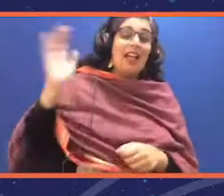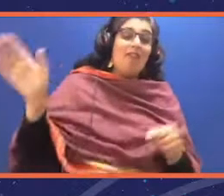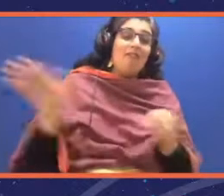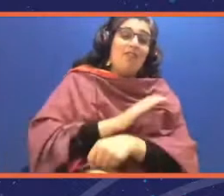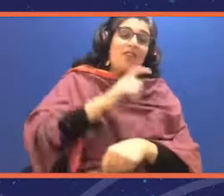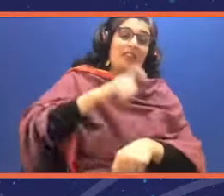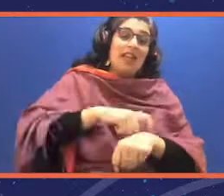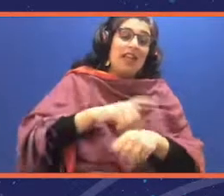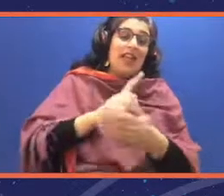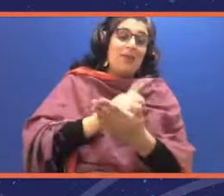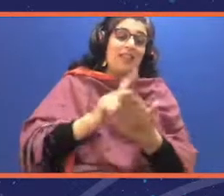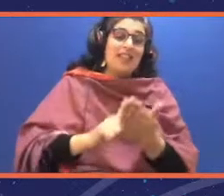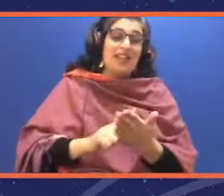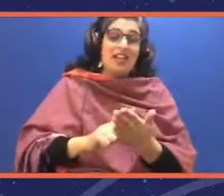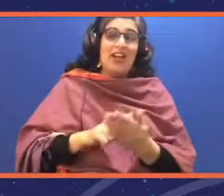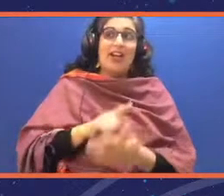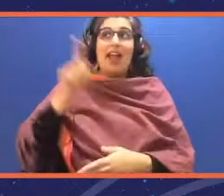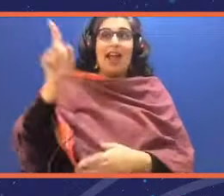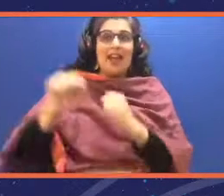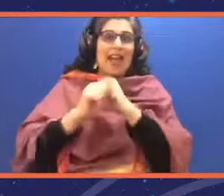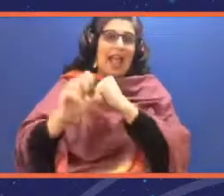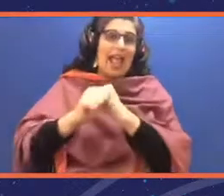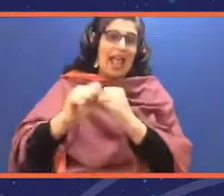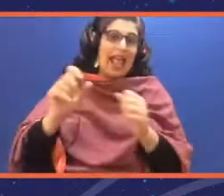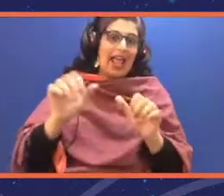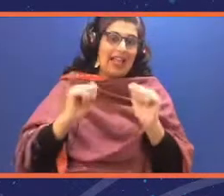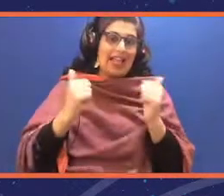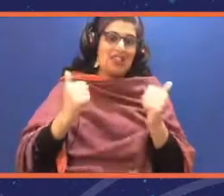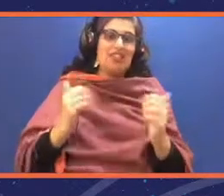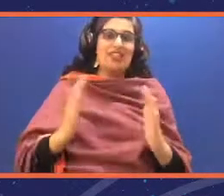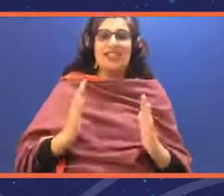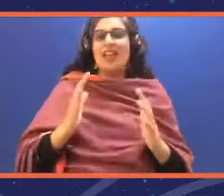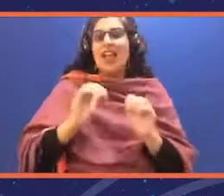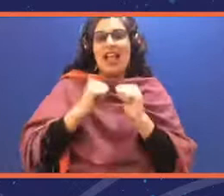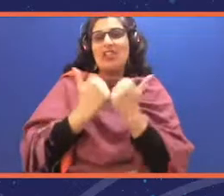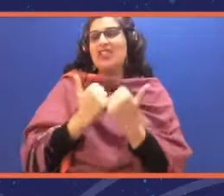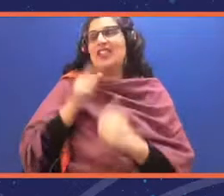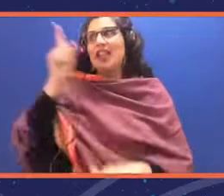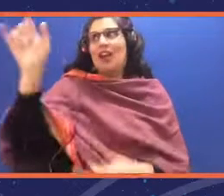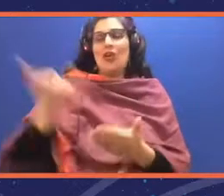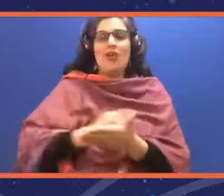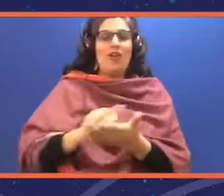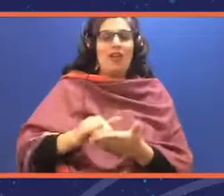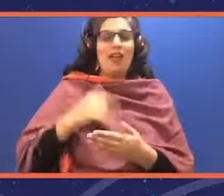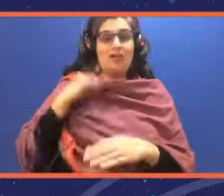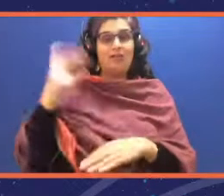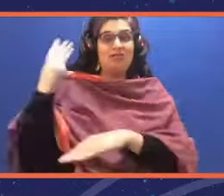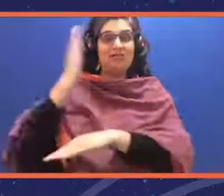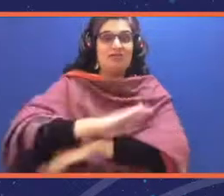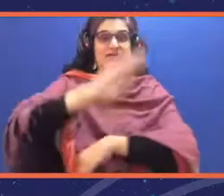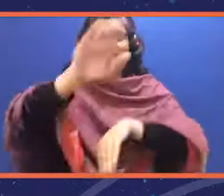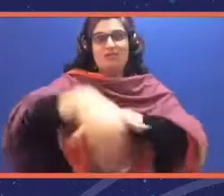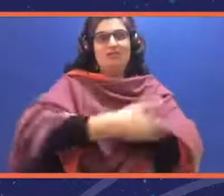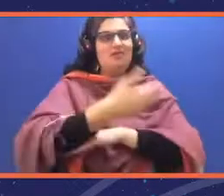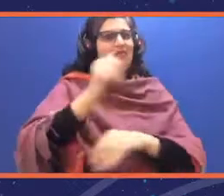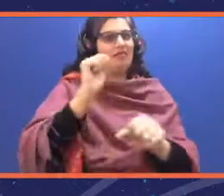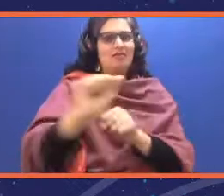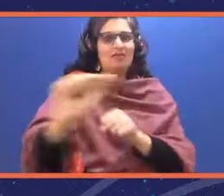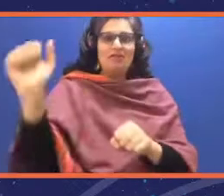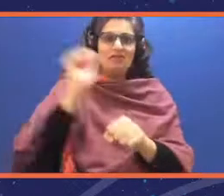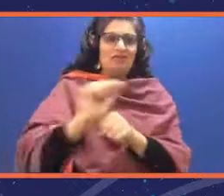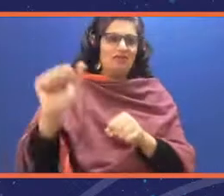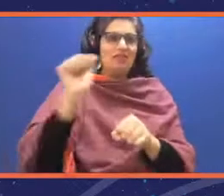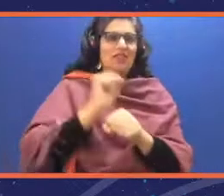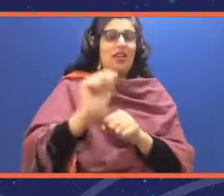in New York City. I felt like I was working all of the time, and this is not a unique experience to people who work in the commercial